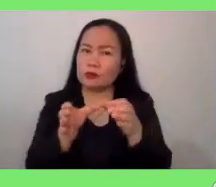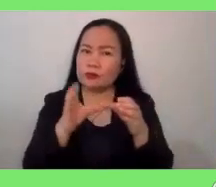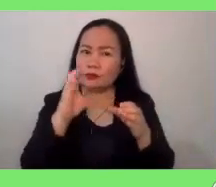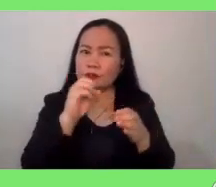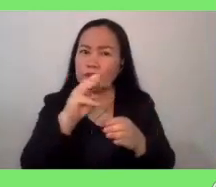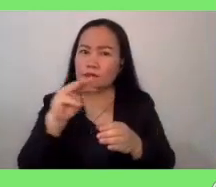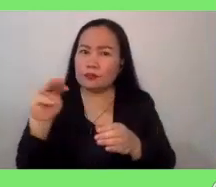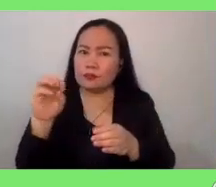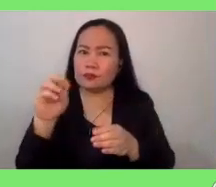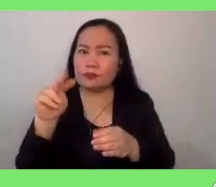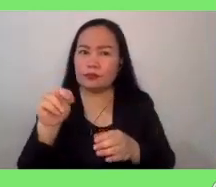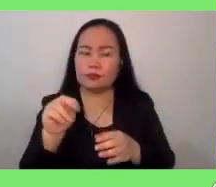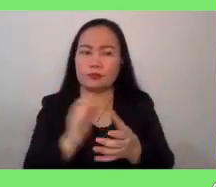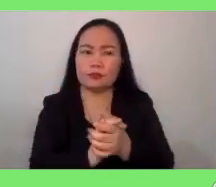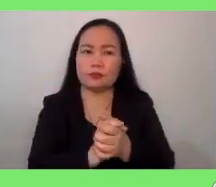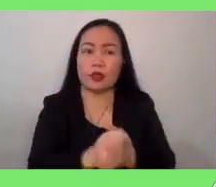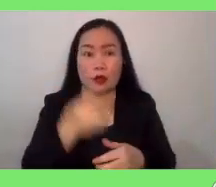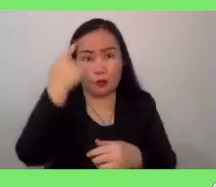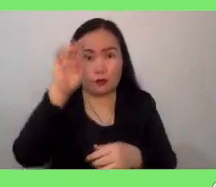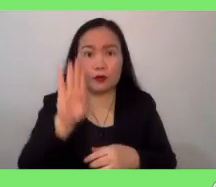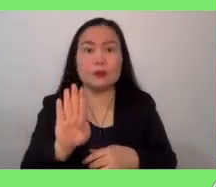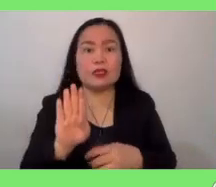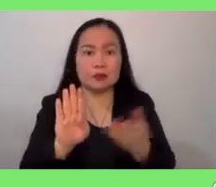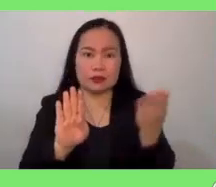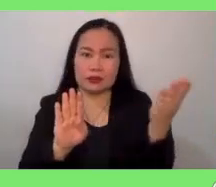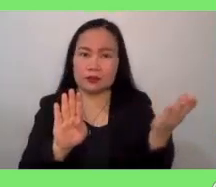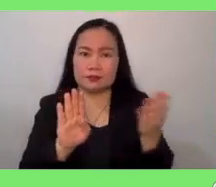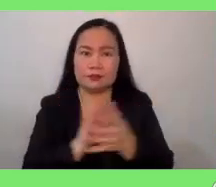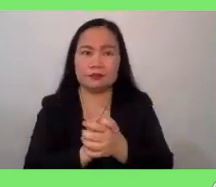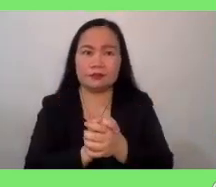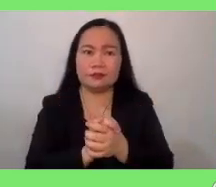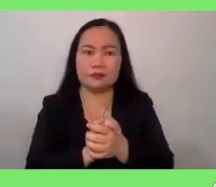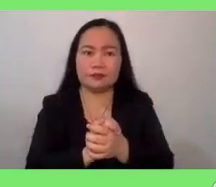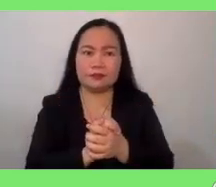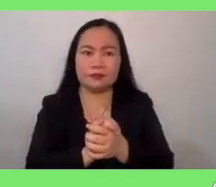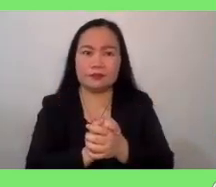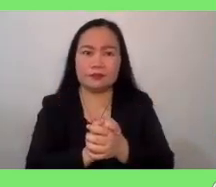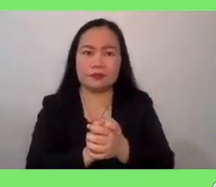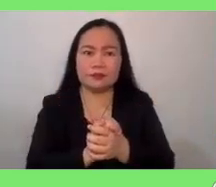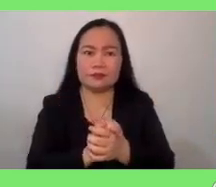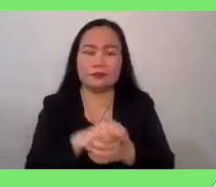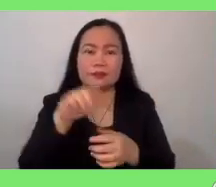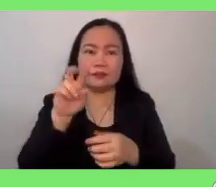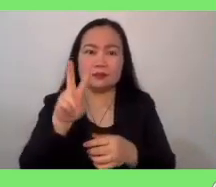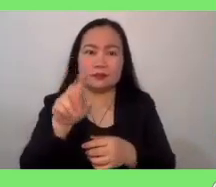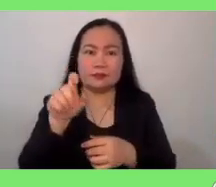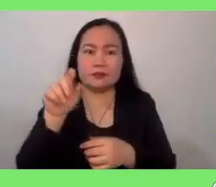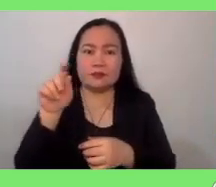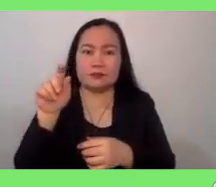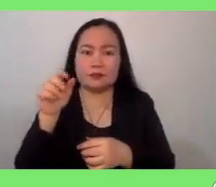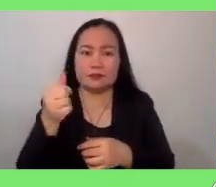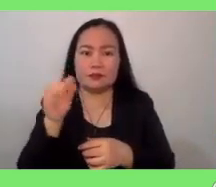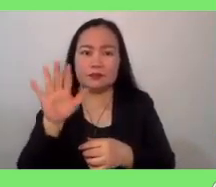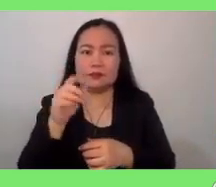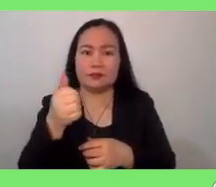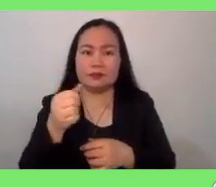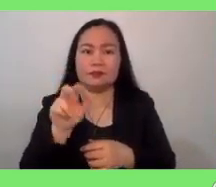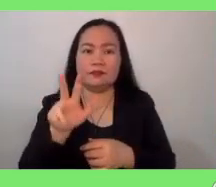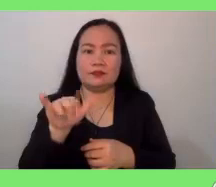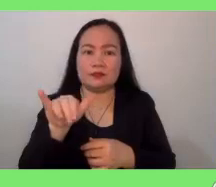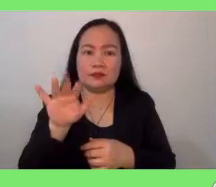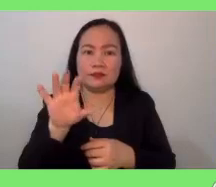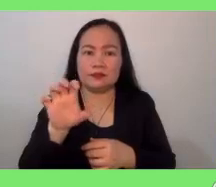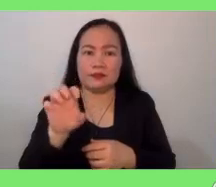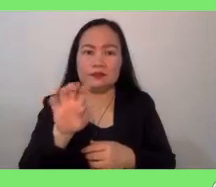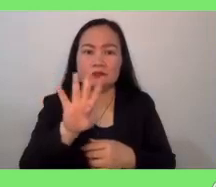Okay, and then for column B, I have here. Okay, I have here 2x plus 5, 10, 3y,